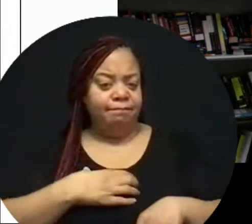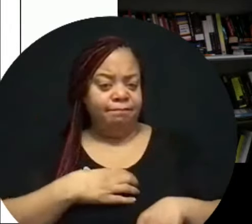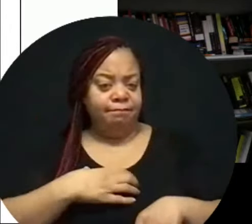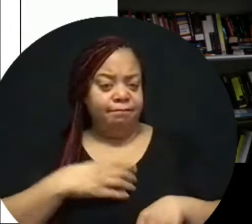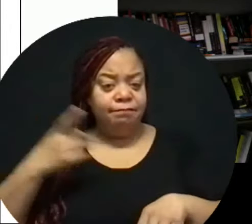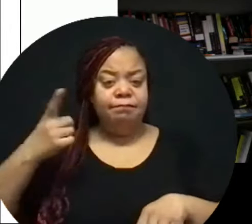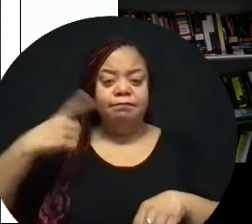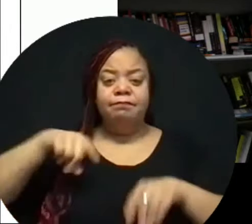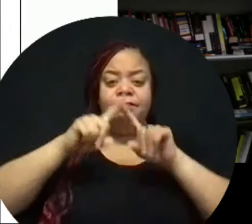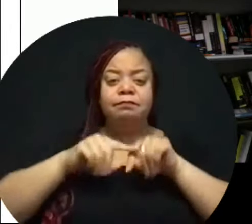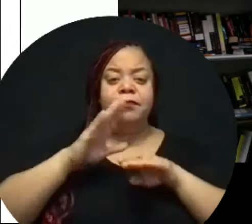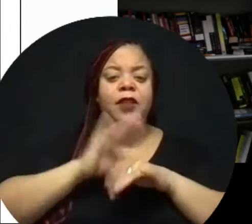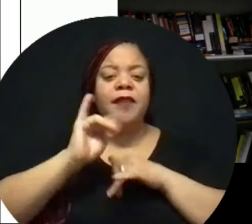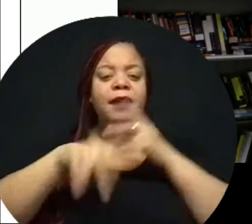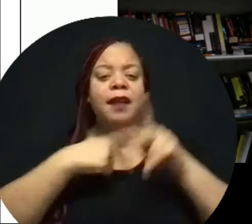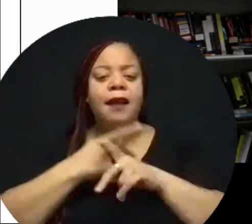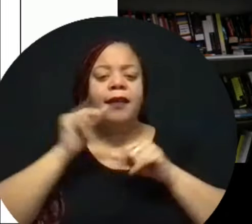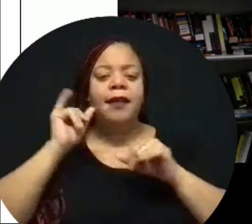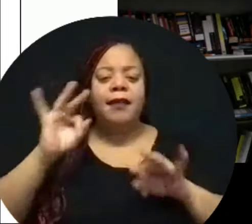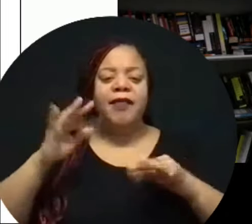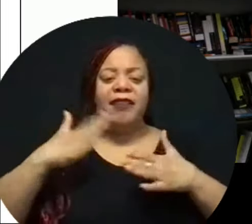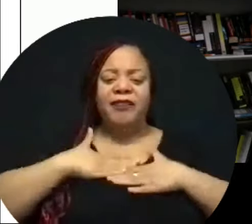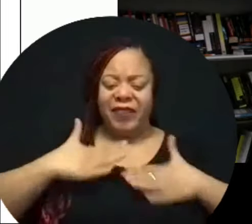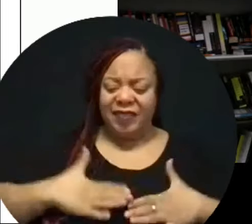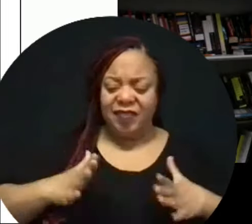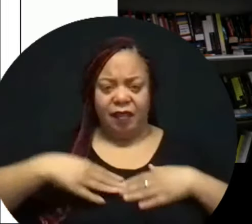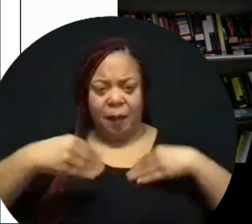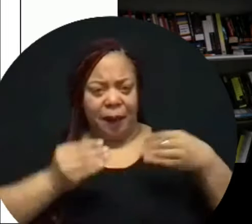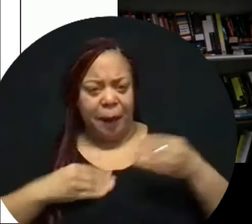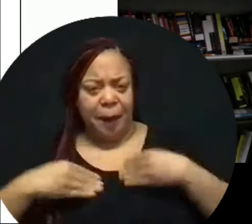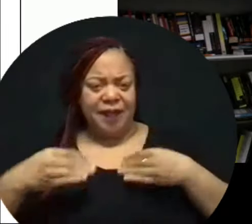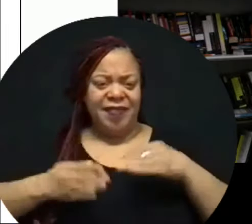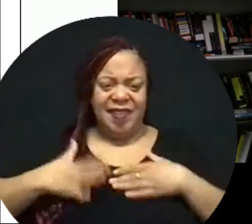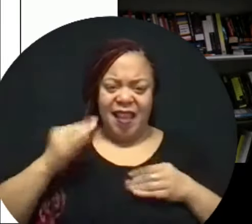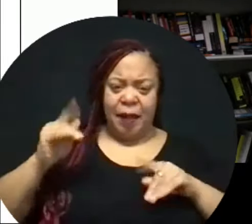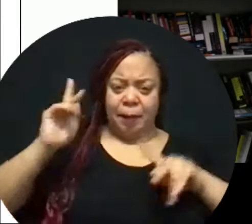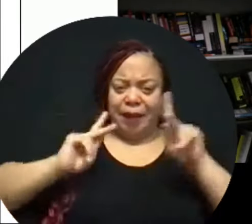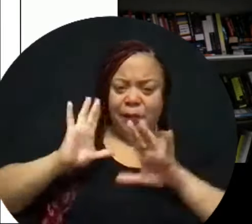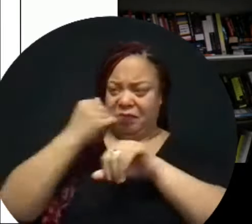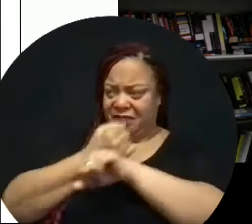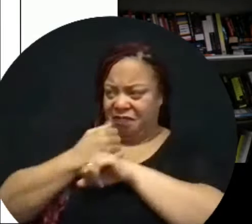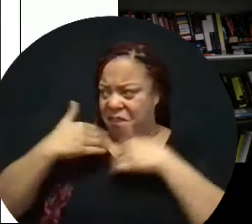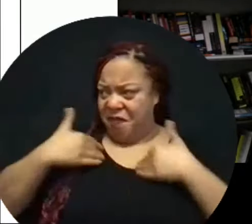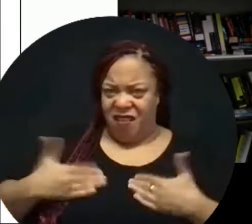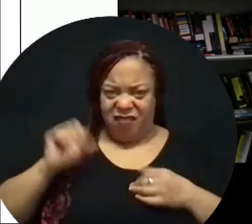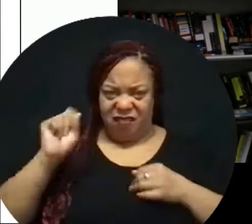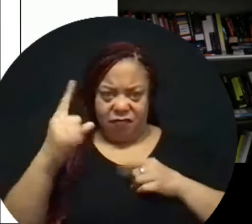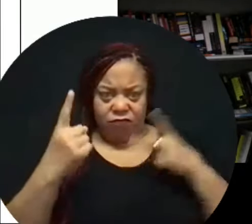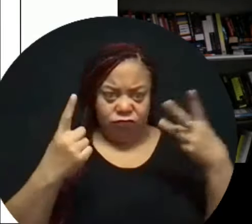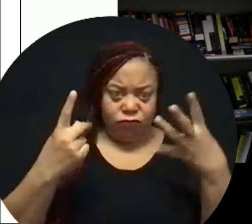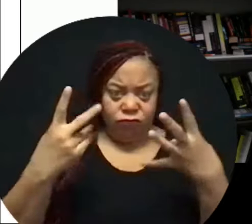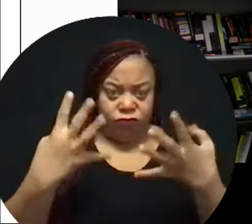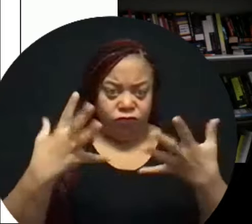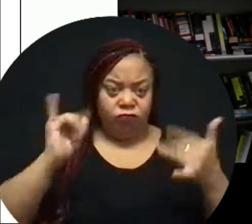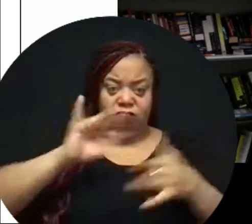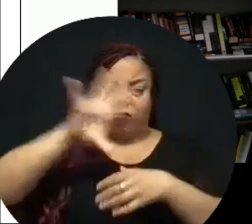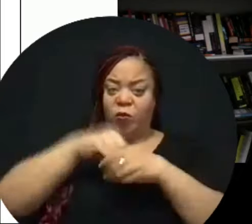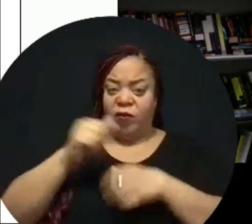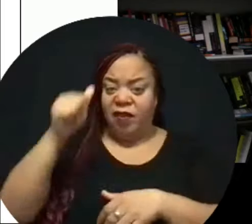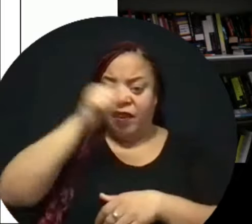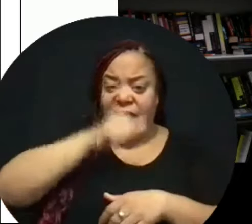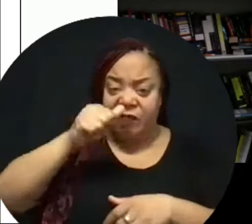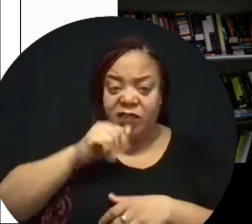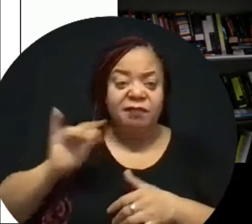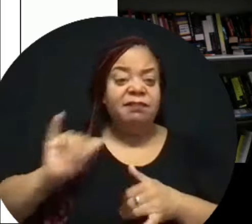and that included Africans and that included indigenous people in this context, to be forged